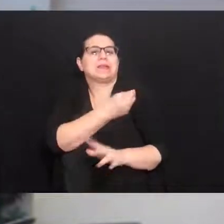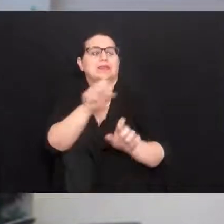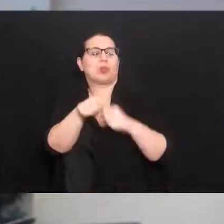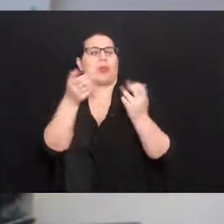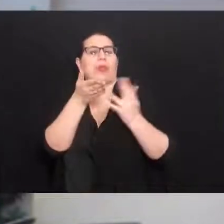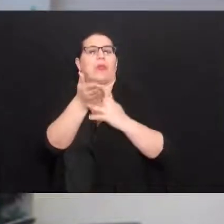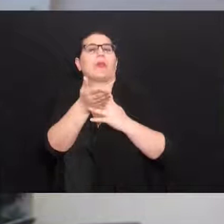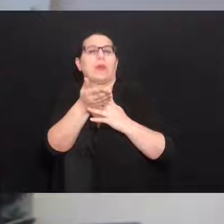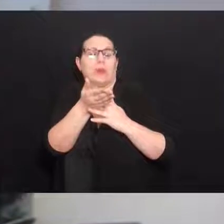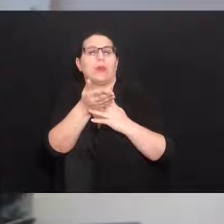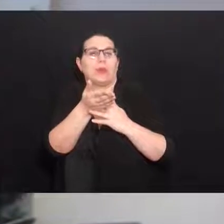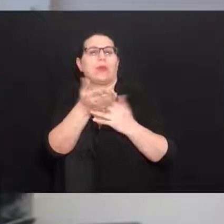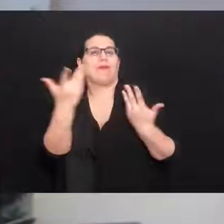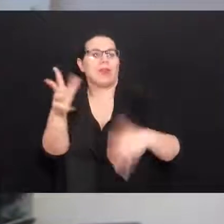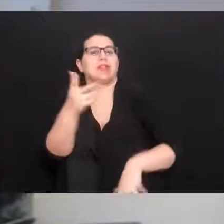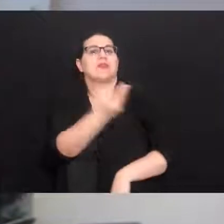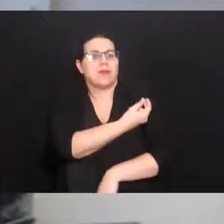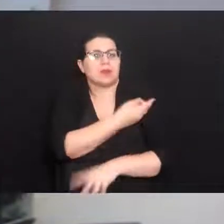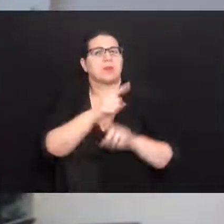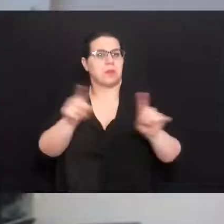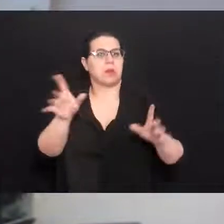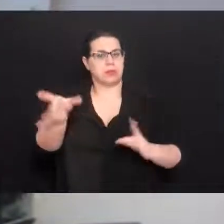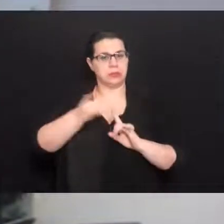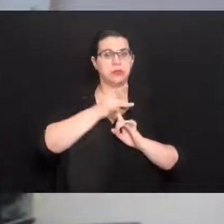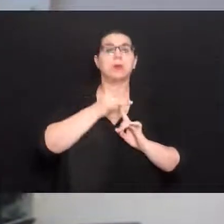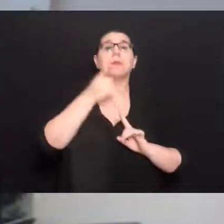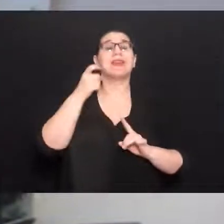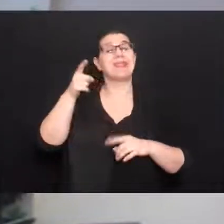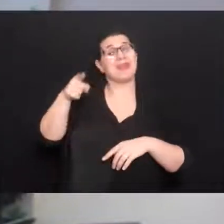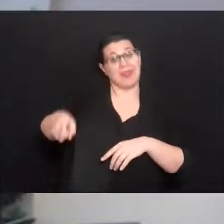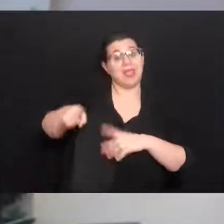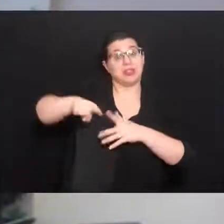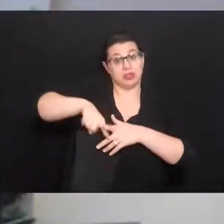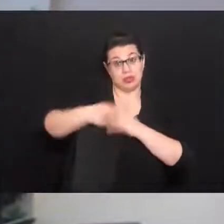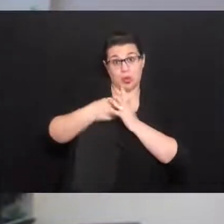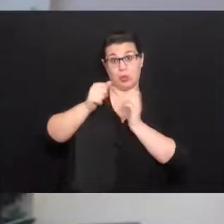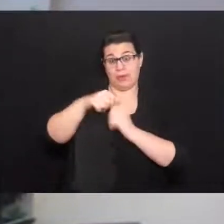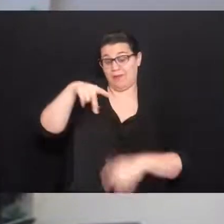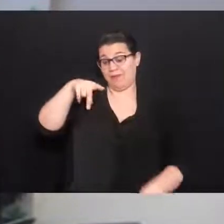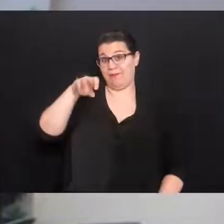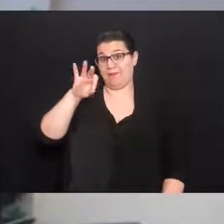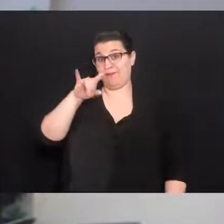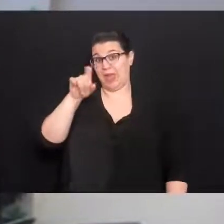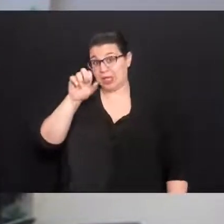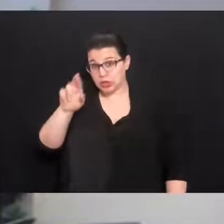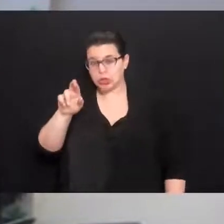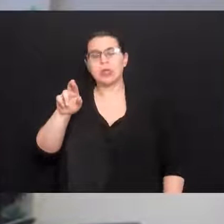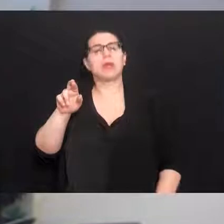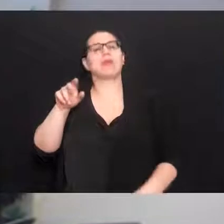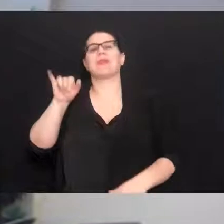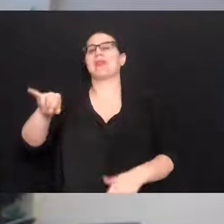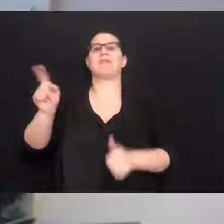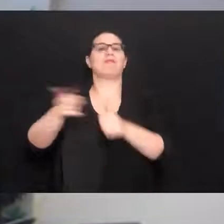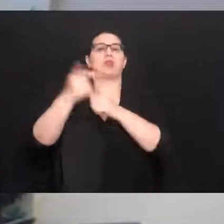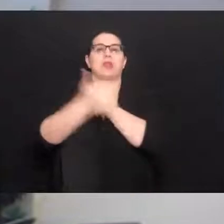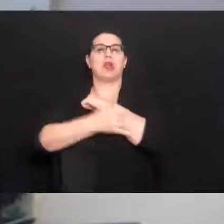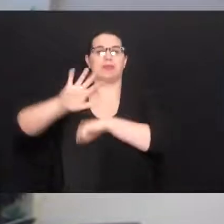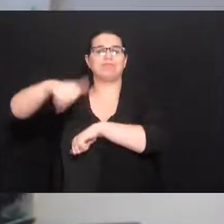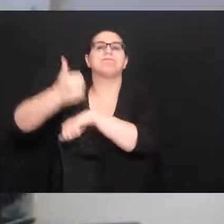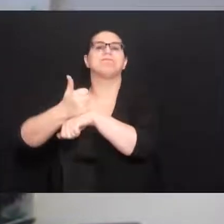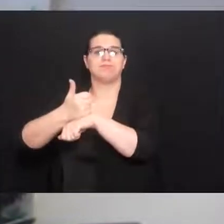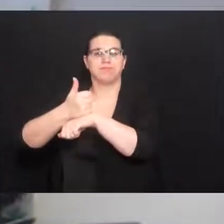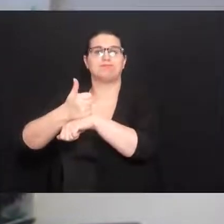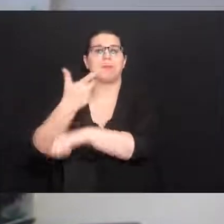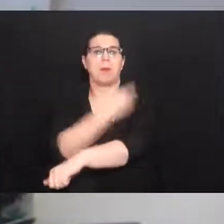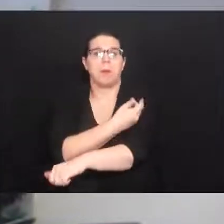population with Pfizer, and they were one of the first places in the world to immunize their population. And as they did the